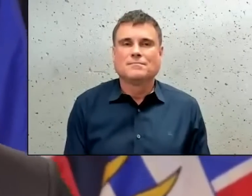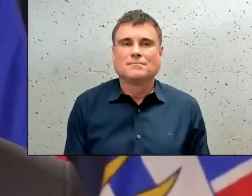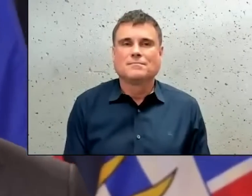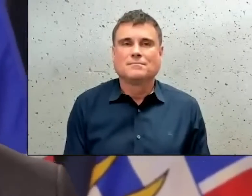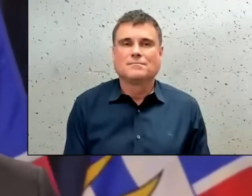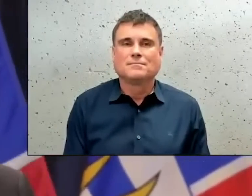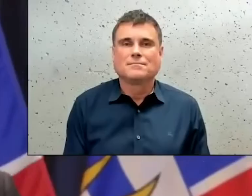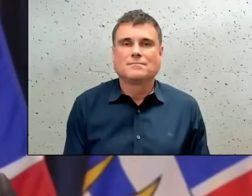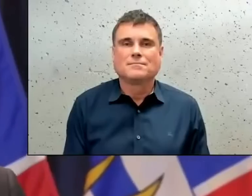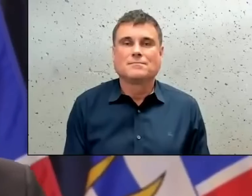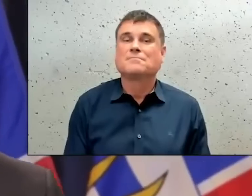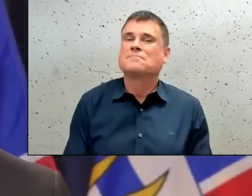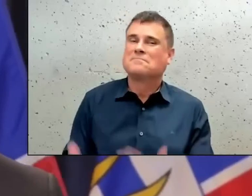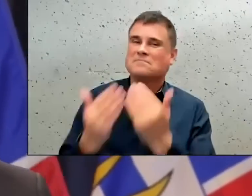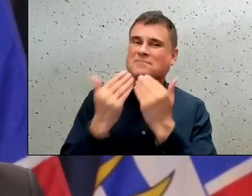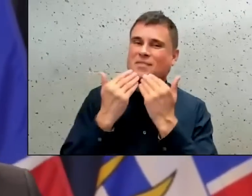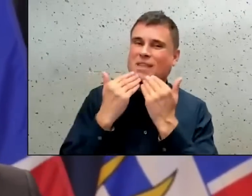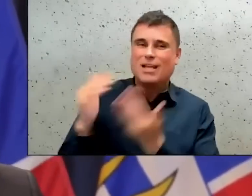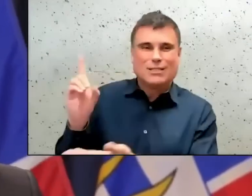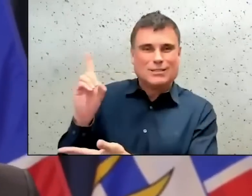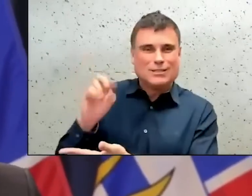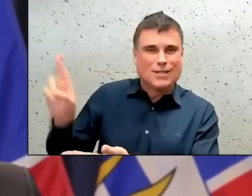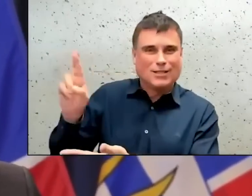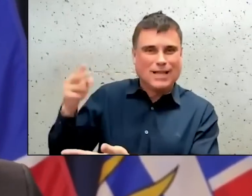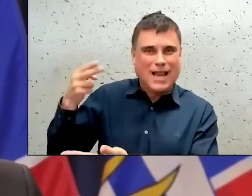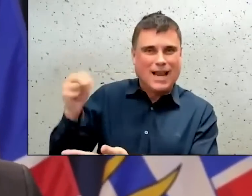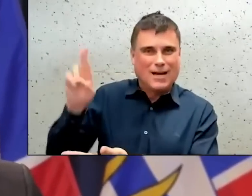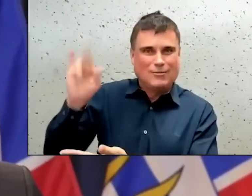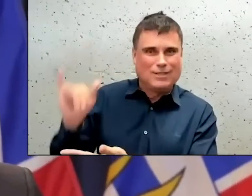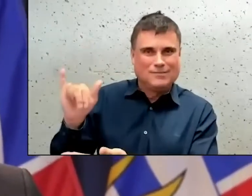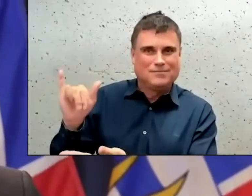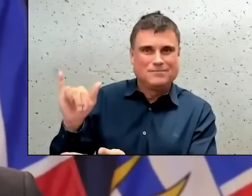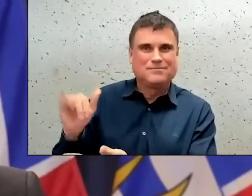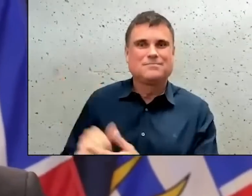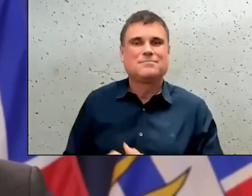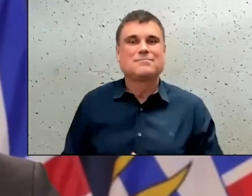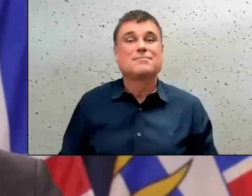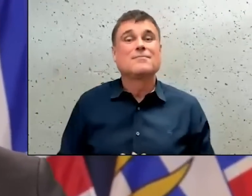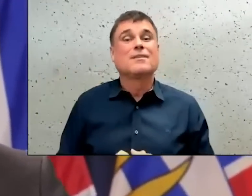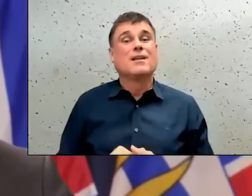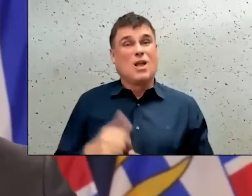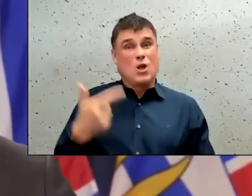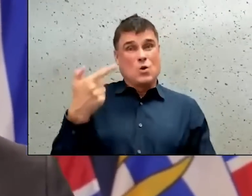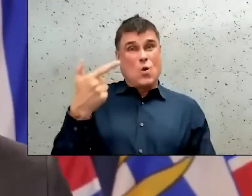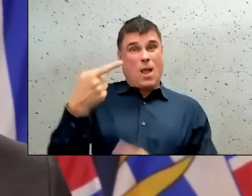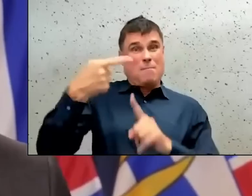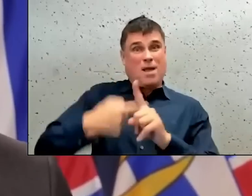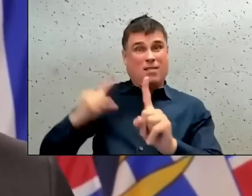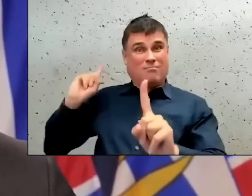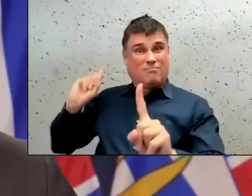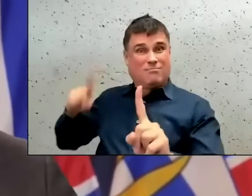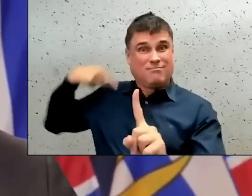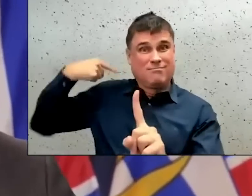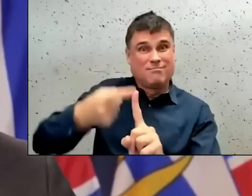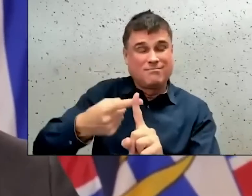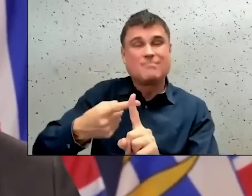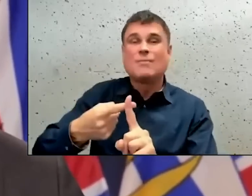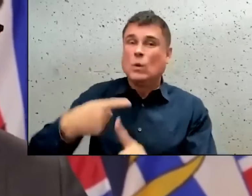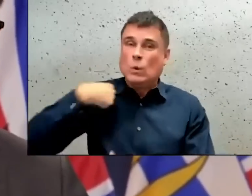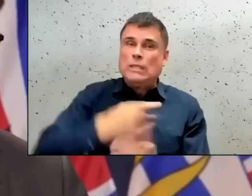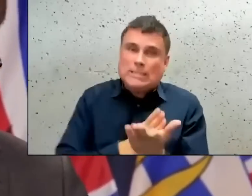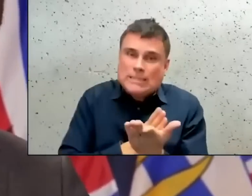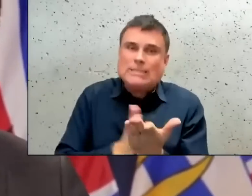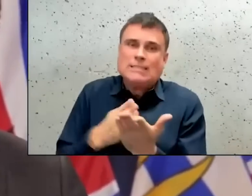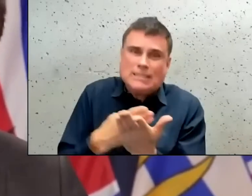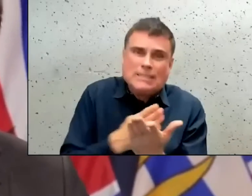Thank you very much, Dr. Henry. Throughout this pandemic, all of us have been taking steps to keep our community safe. And this fall, there's